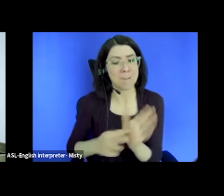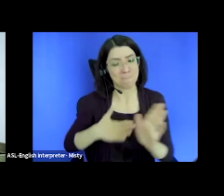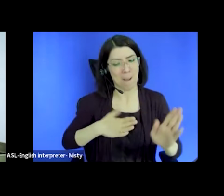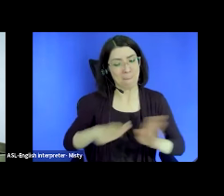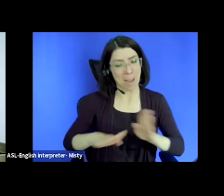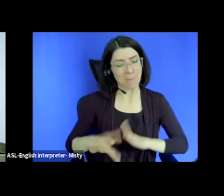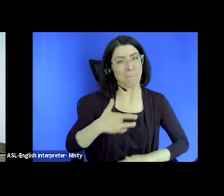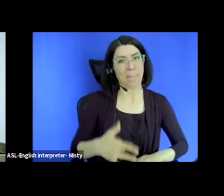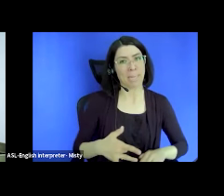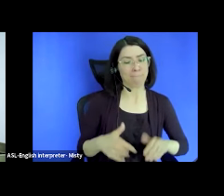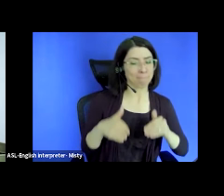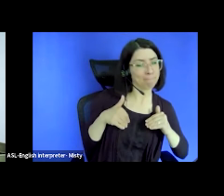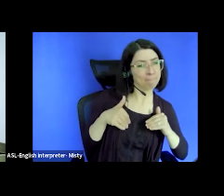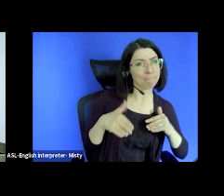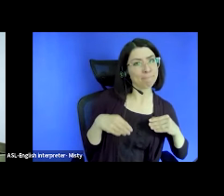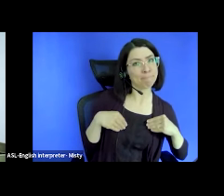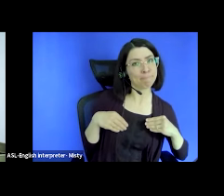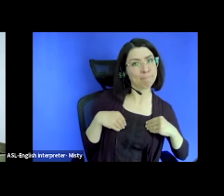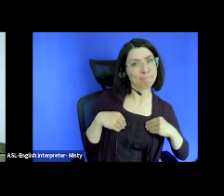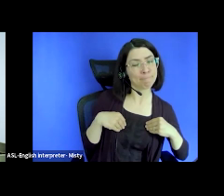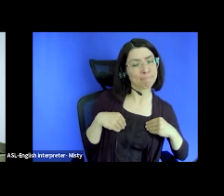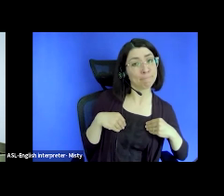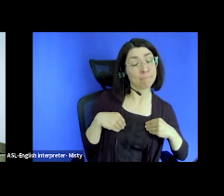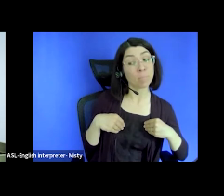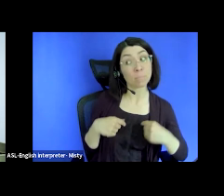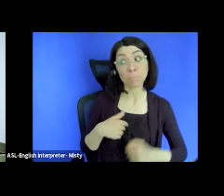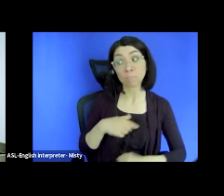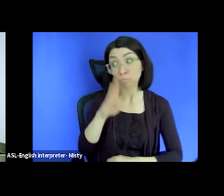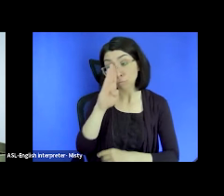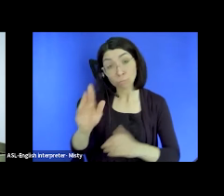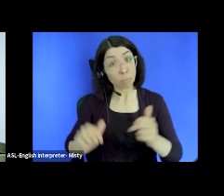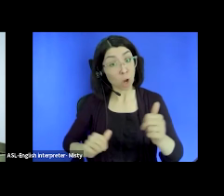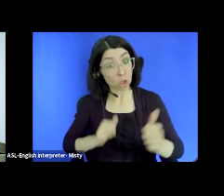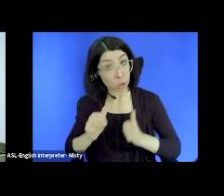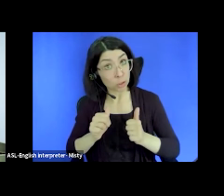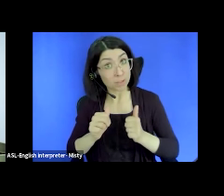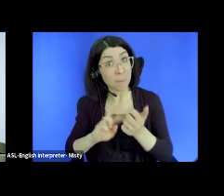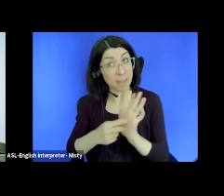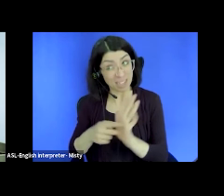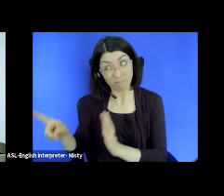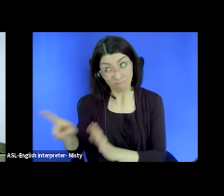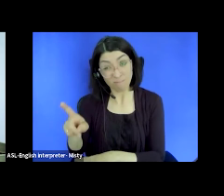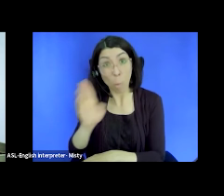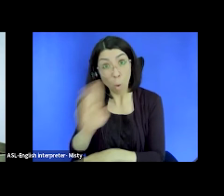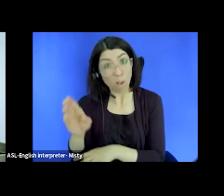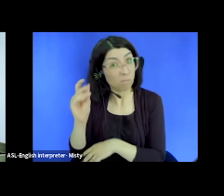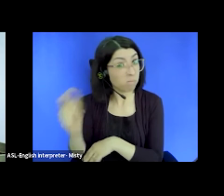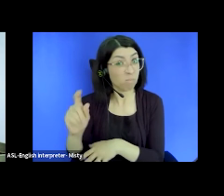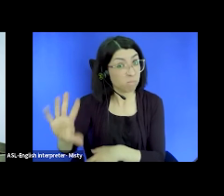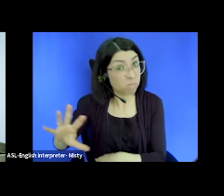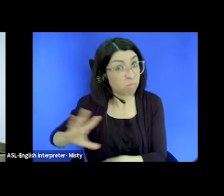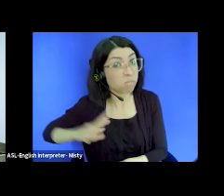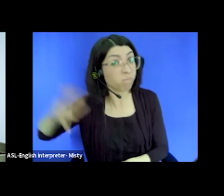and direct. Being assertive doesn't mean that people will be upset with you. Okay, that's a really important part.